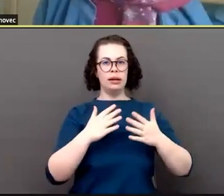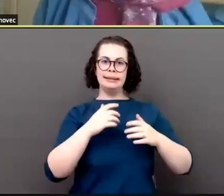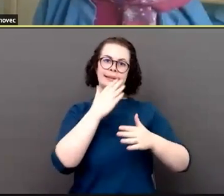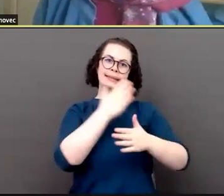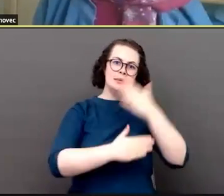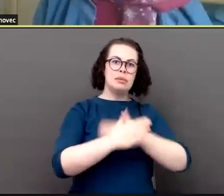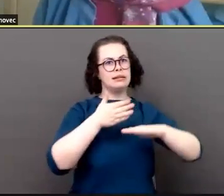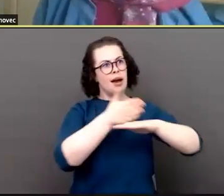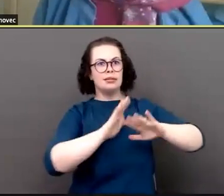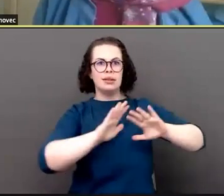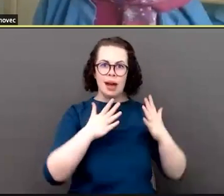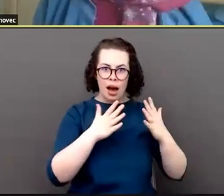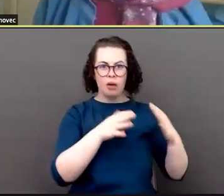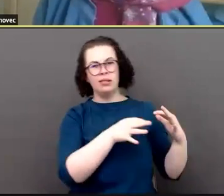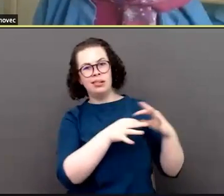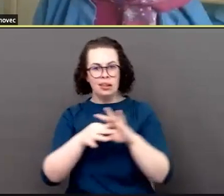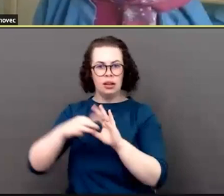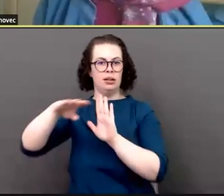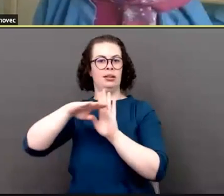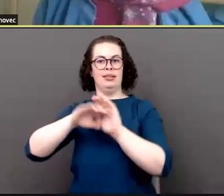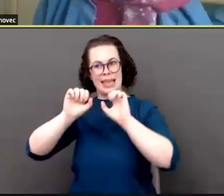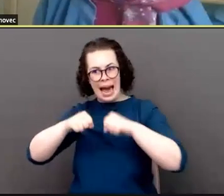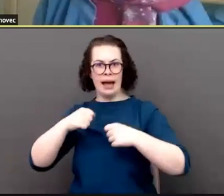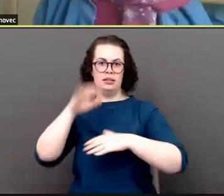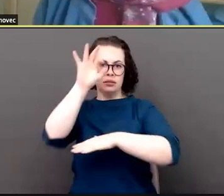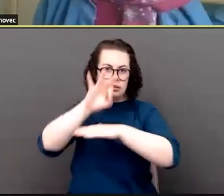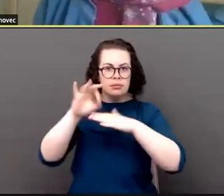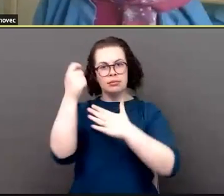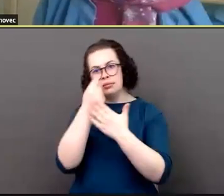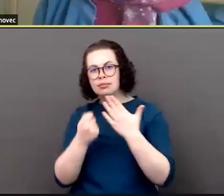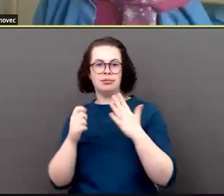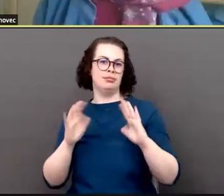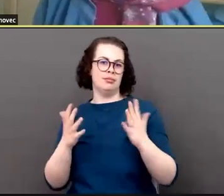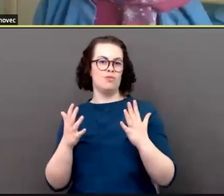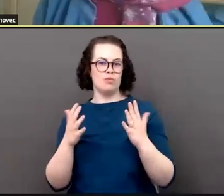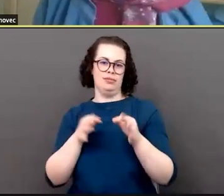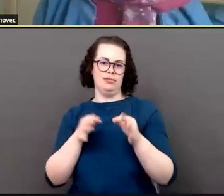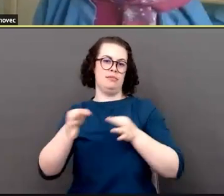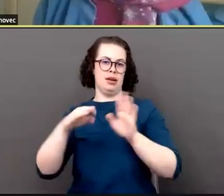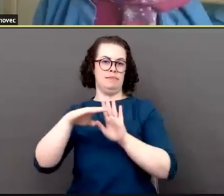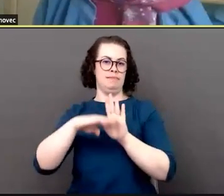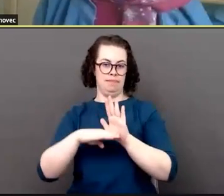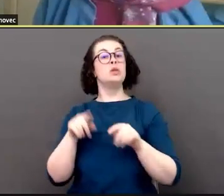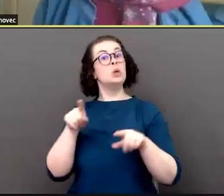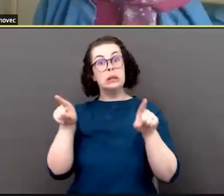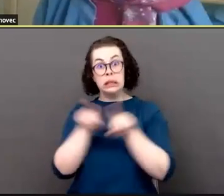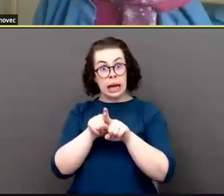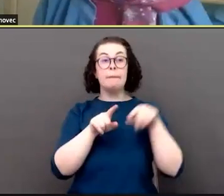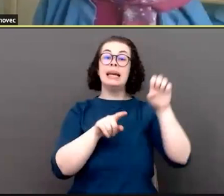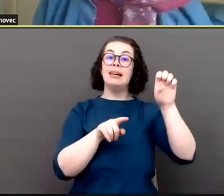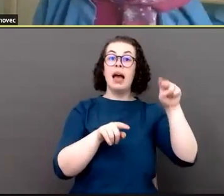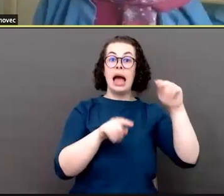be fulfilled. Therefore, this document has the same structure than the EN, with the